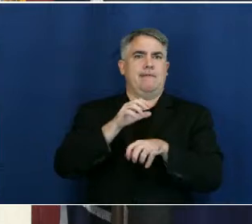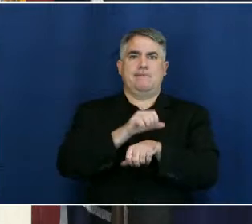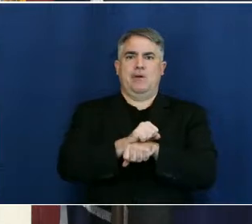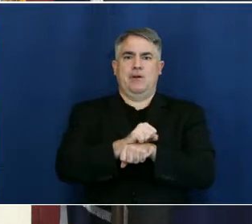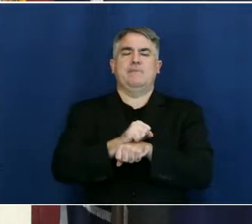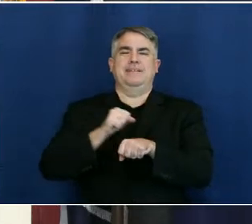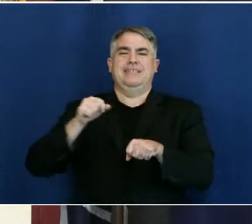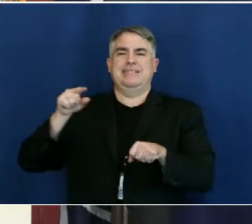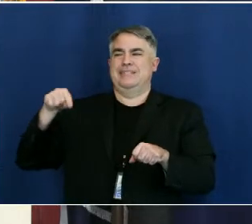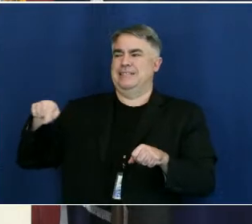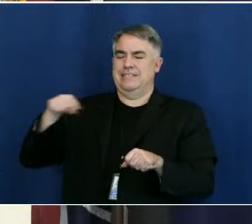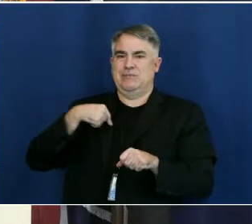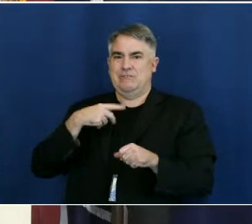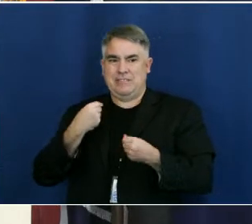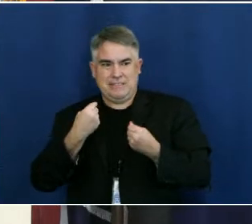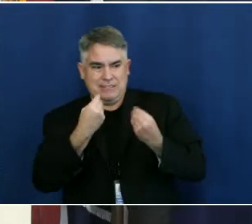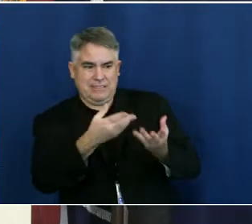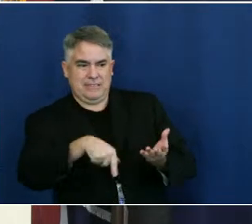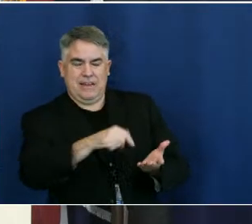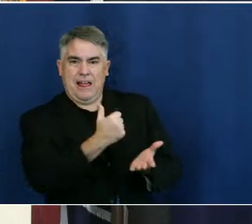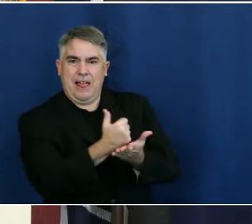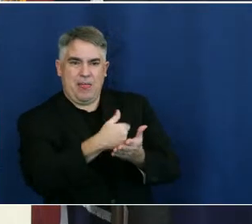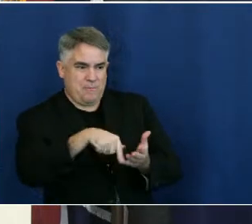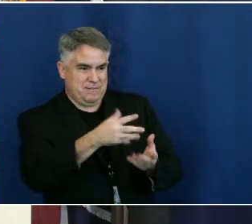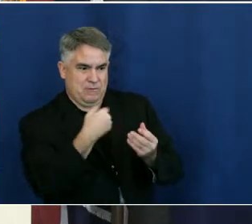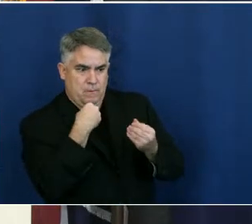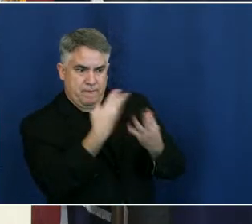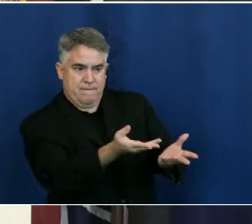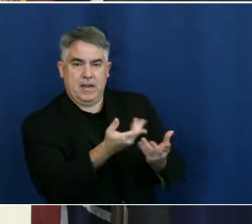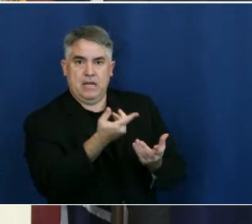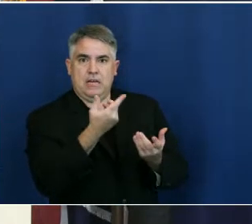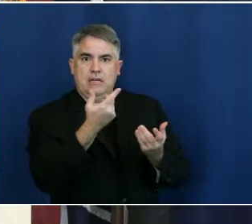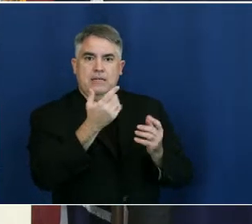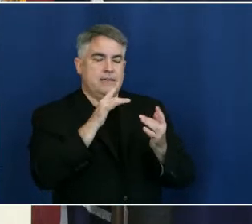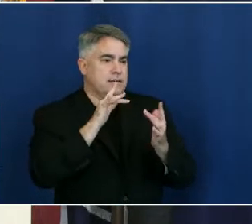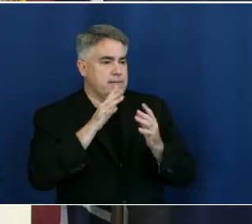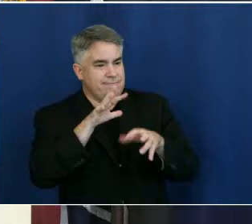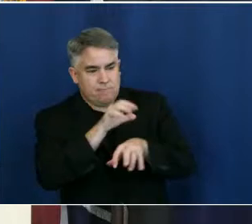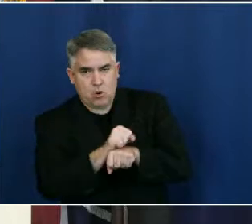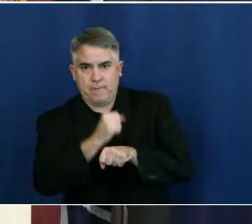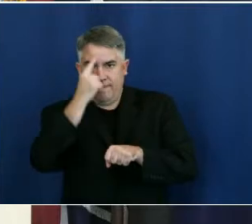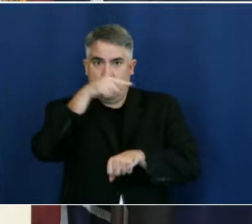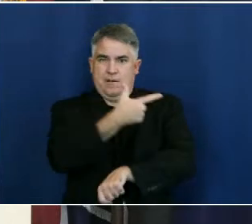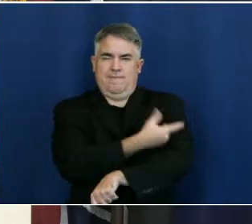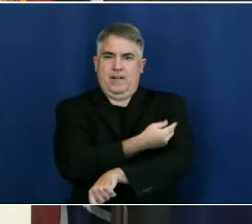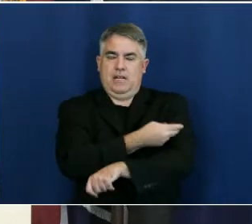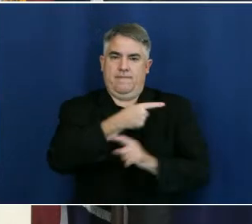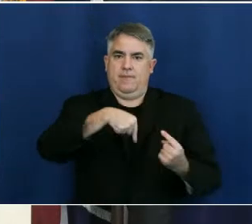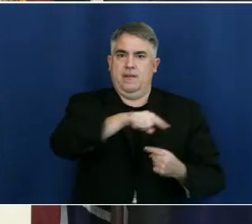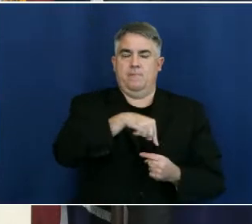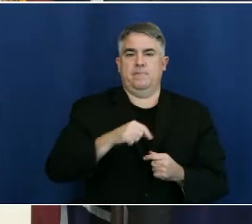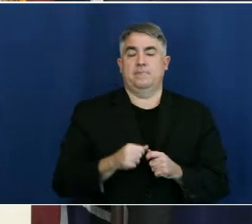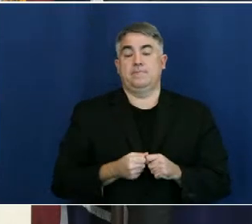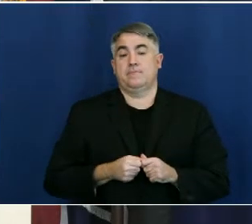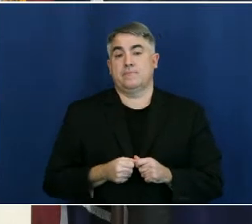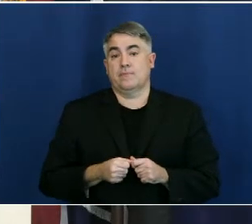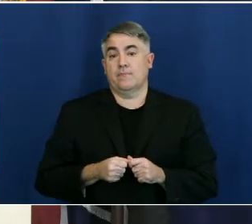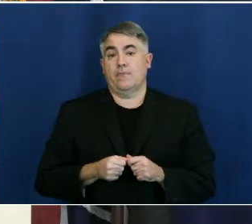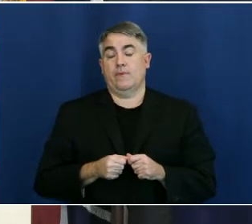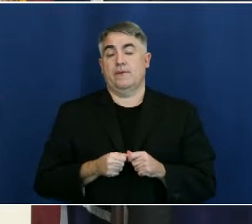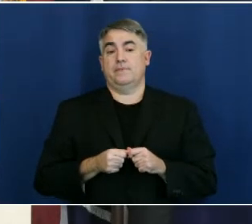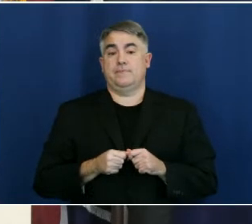making significant increases in the number of people who are there and able to take and answer a